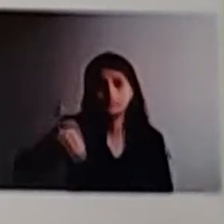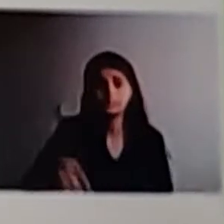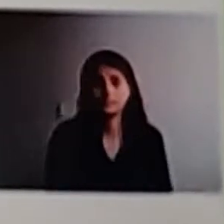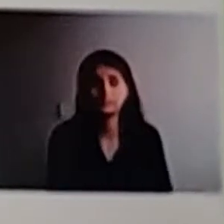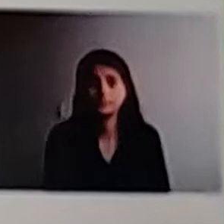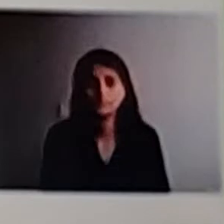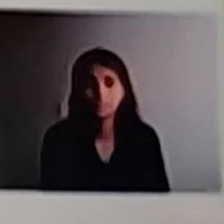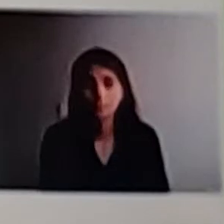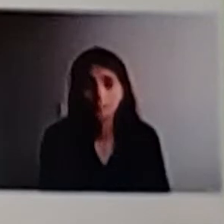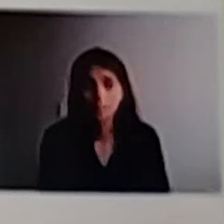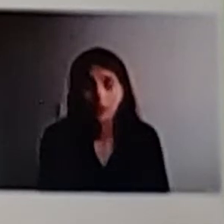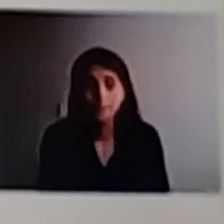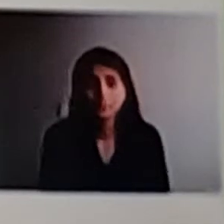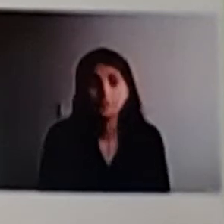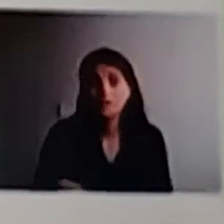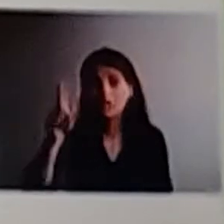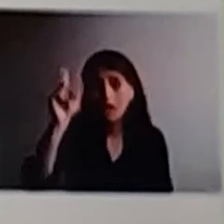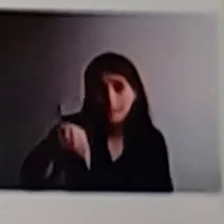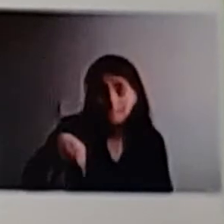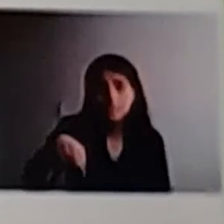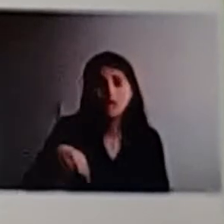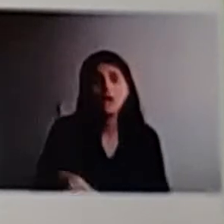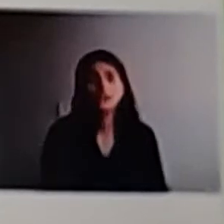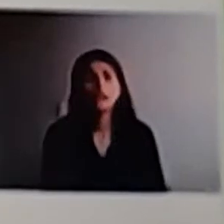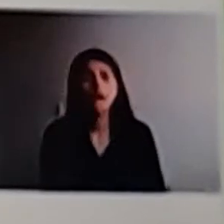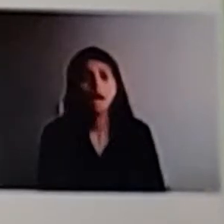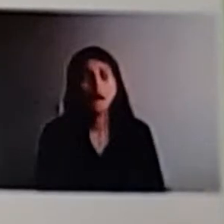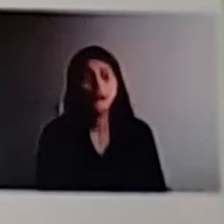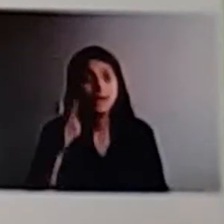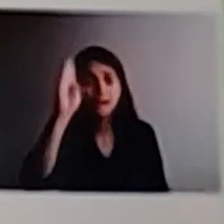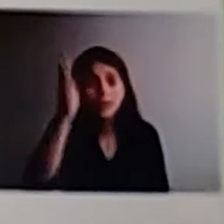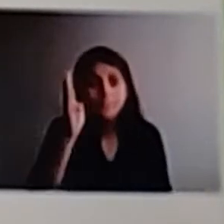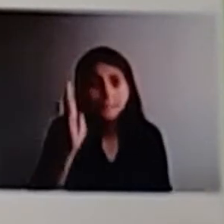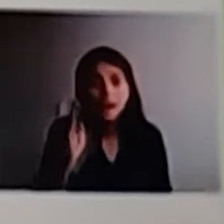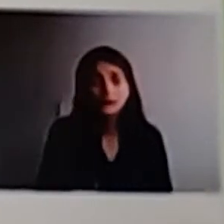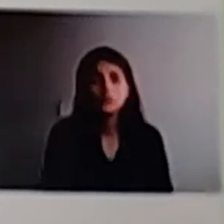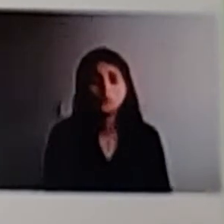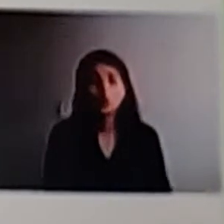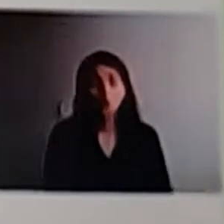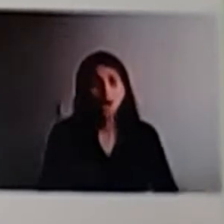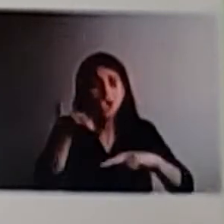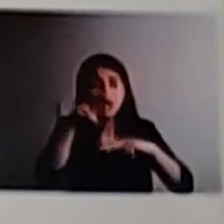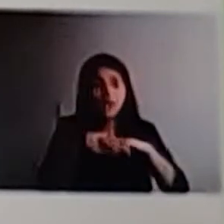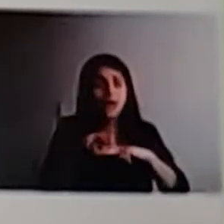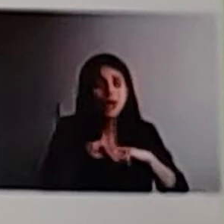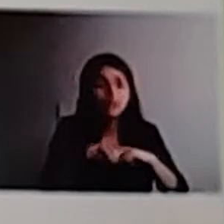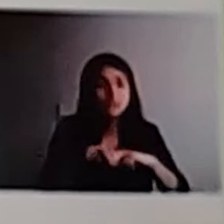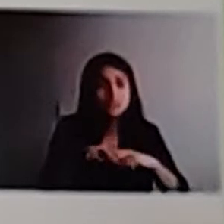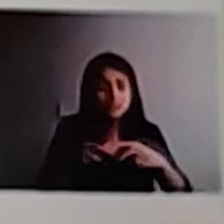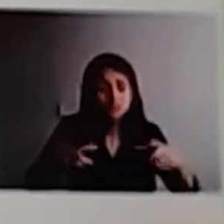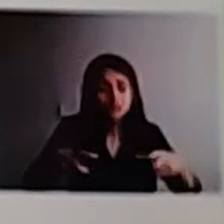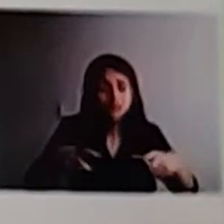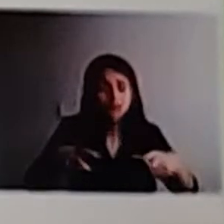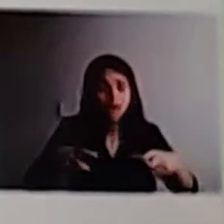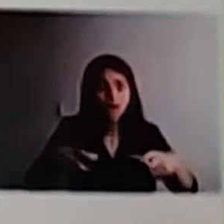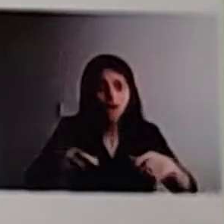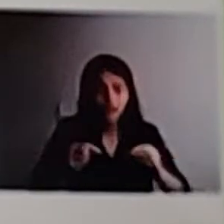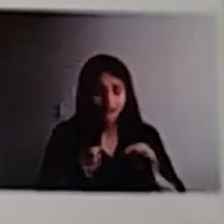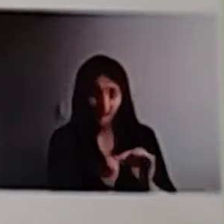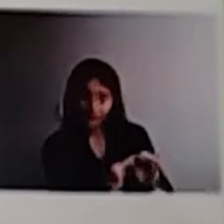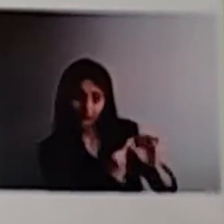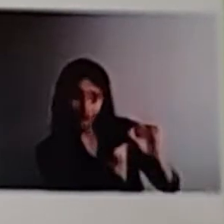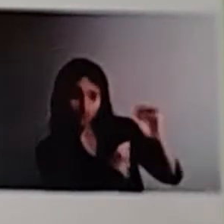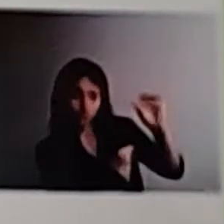seat. The height of the seat should be not less than between 41 centimeter, 43 centimeter, or 45,